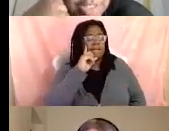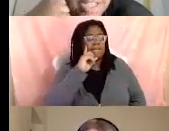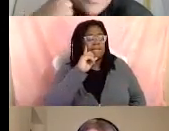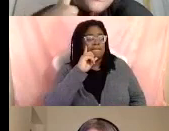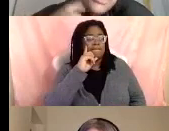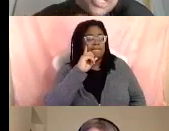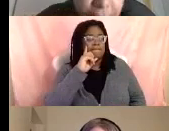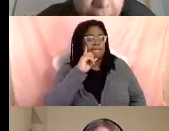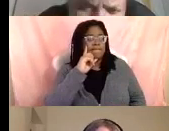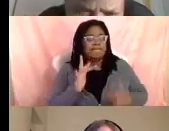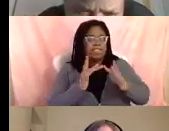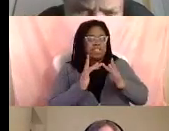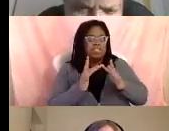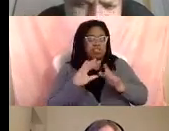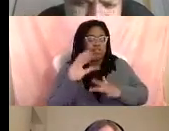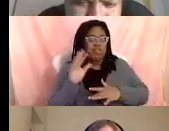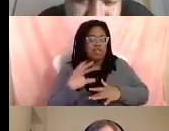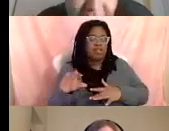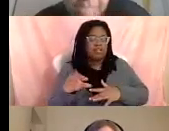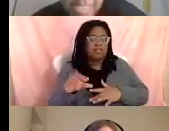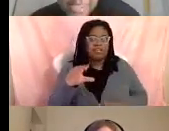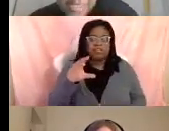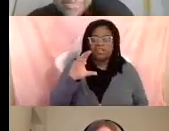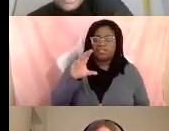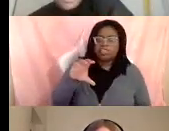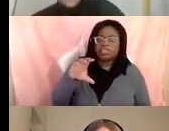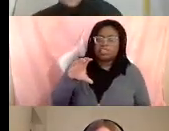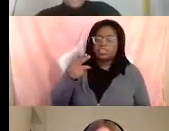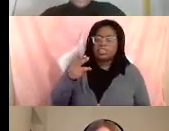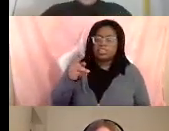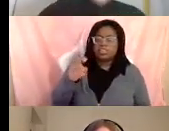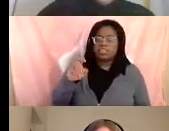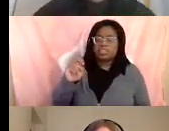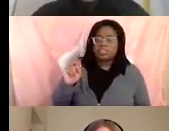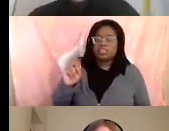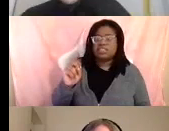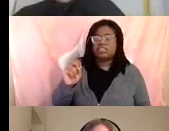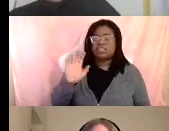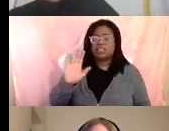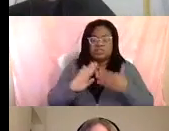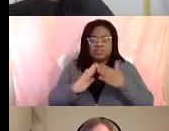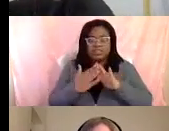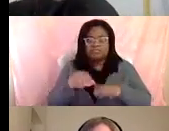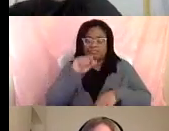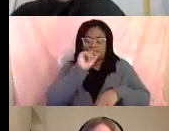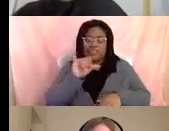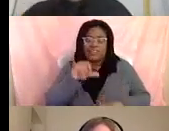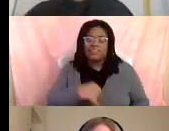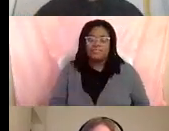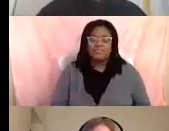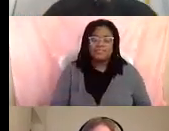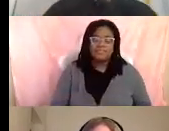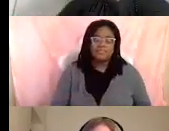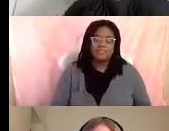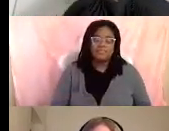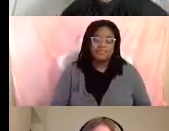Digital collage by Shin. Sinchan. Done. Thank you. About your city. Love that. Love